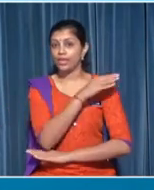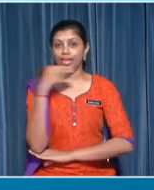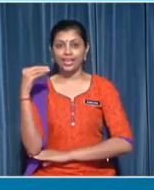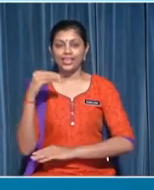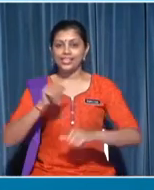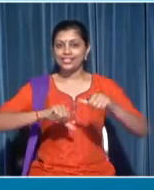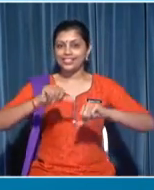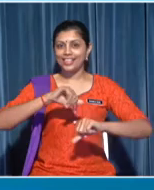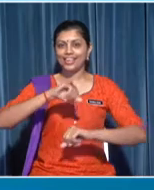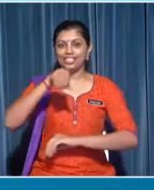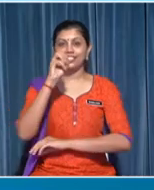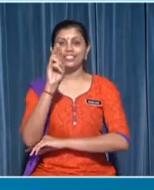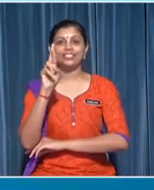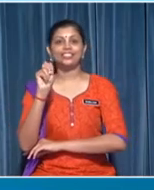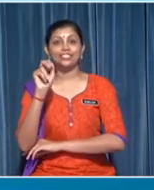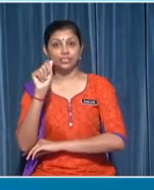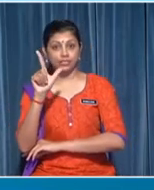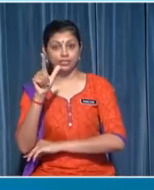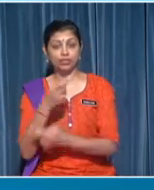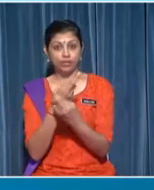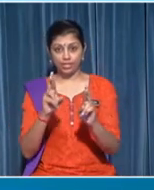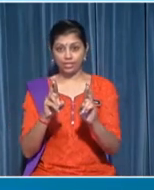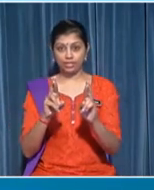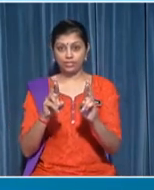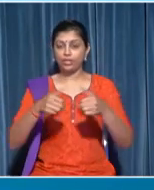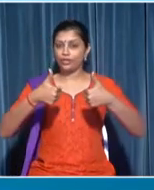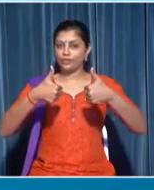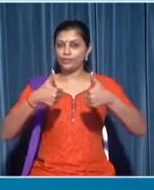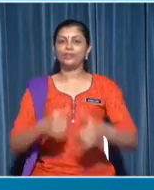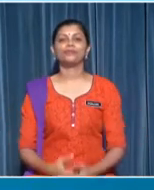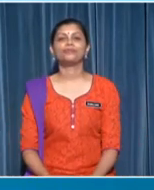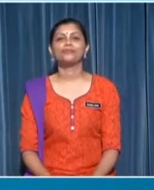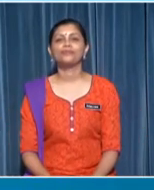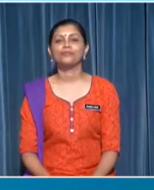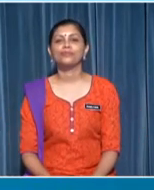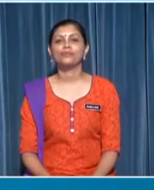ready. All set? Great!